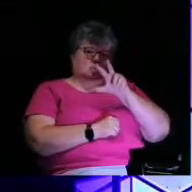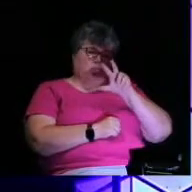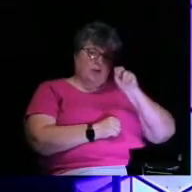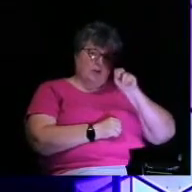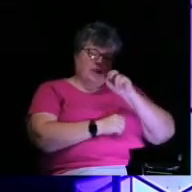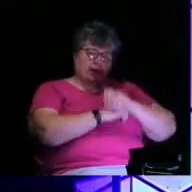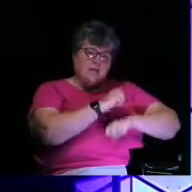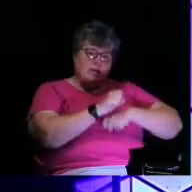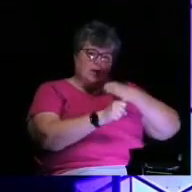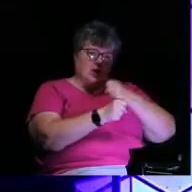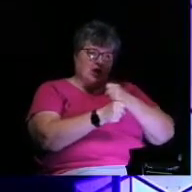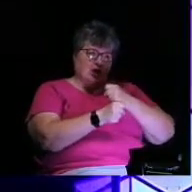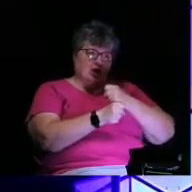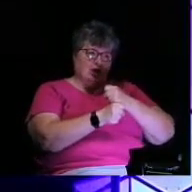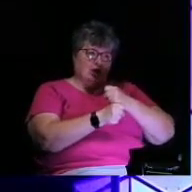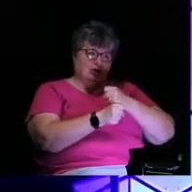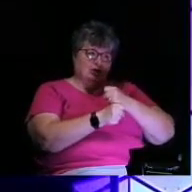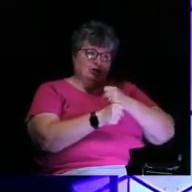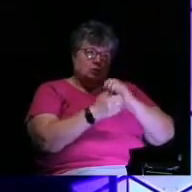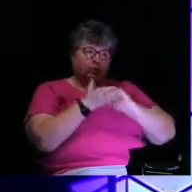30 years, got out 90 days ago,